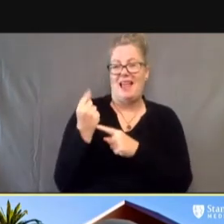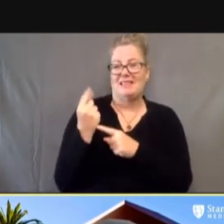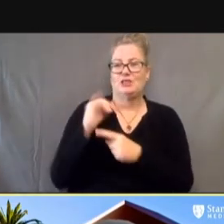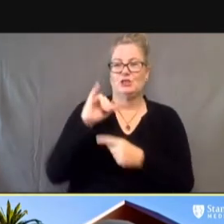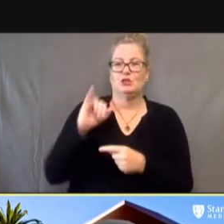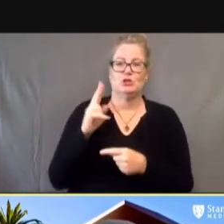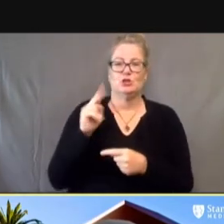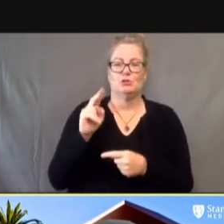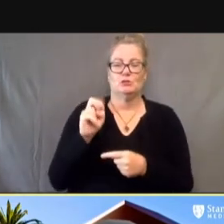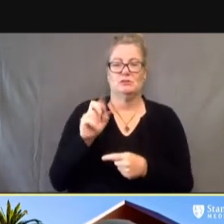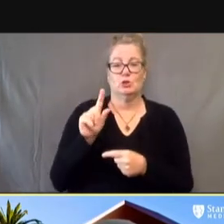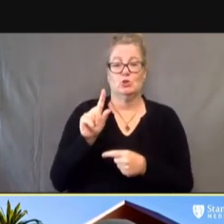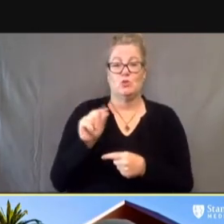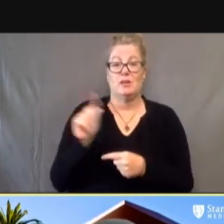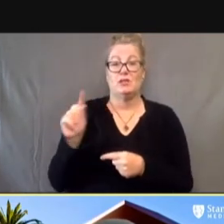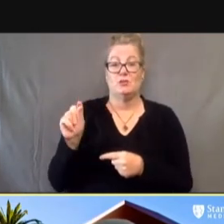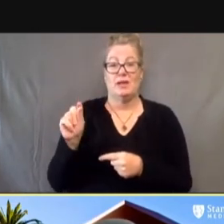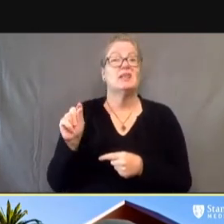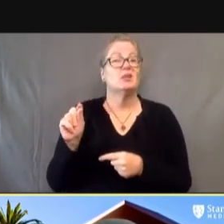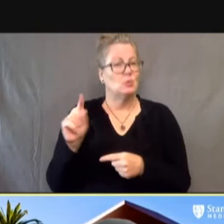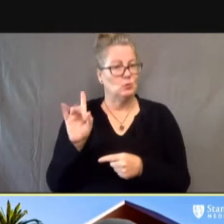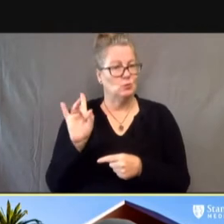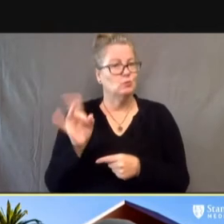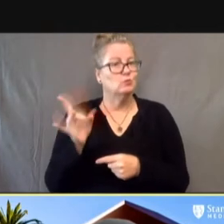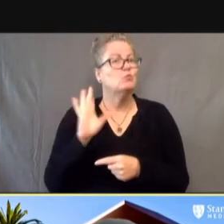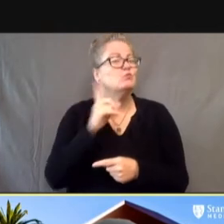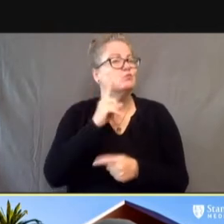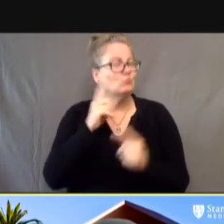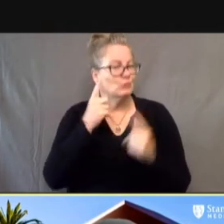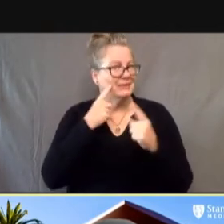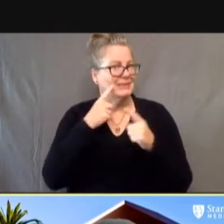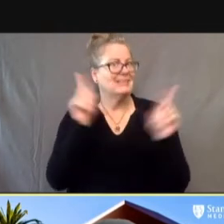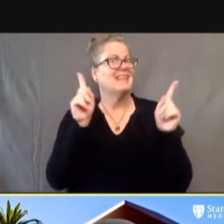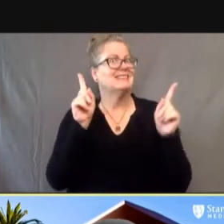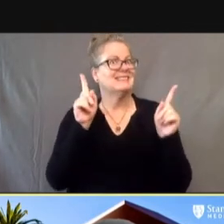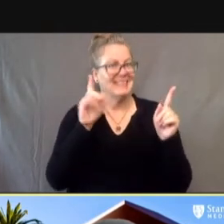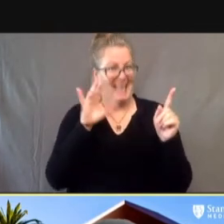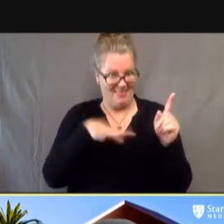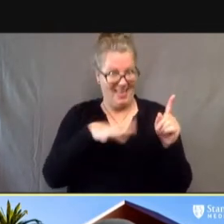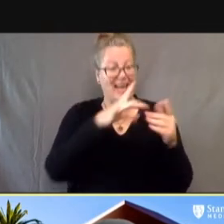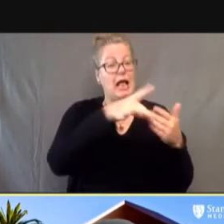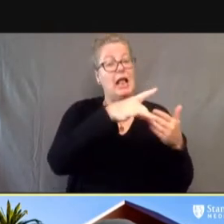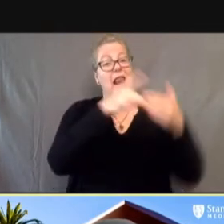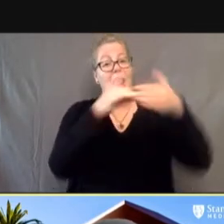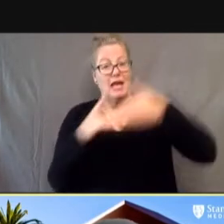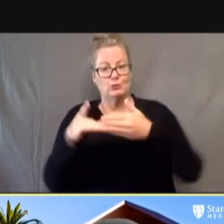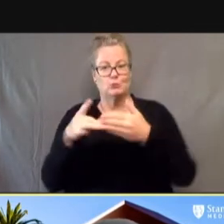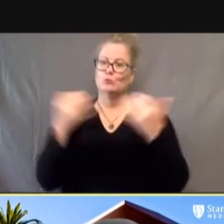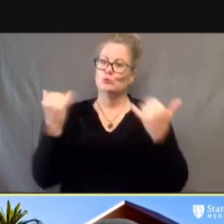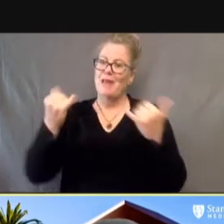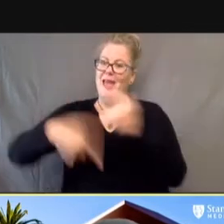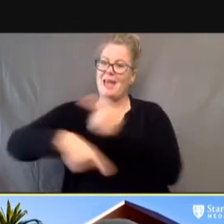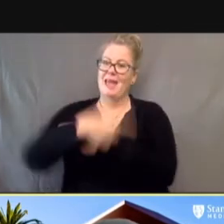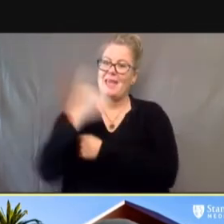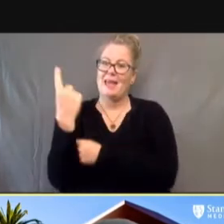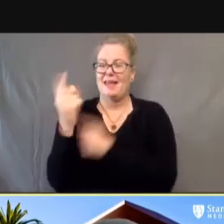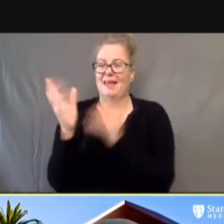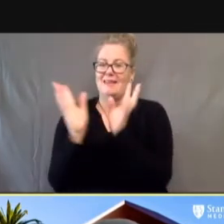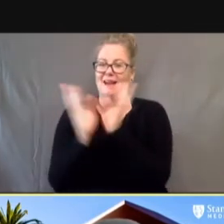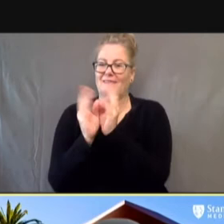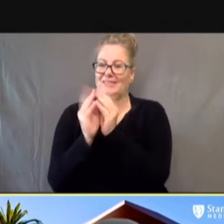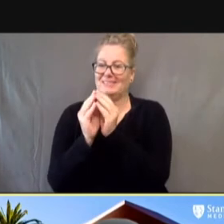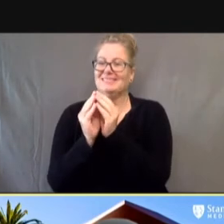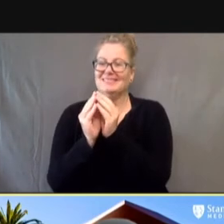we believe to be quite a success. And that brought us to the second conference here today. And then finally,